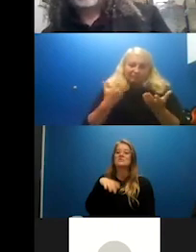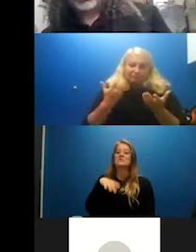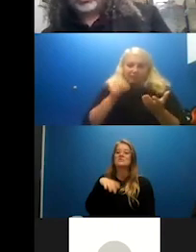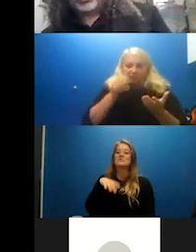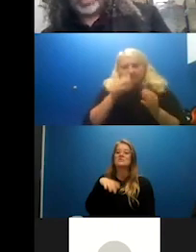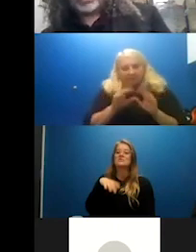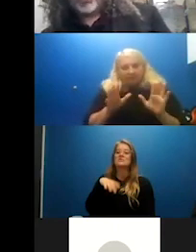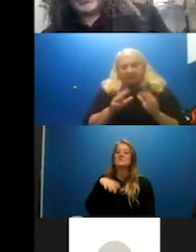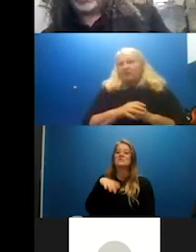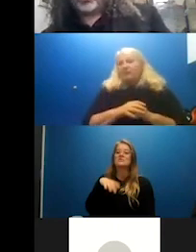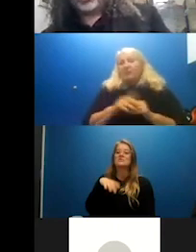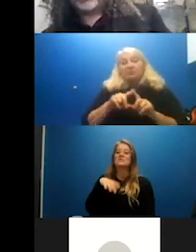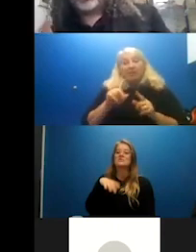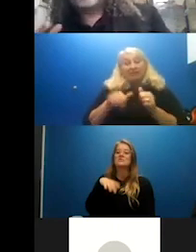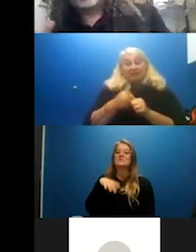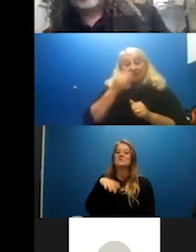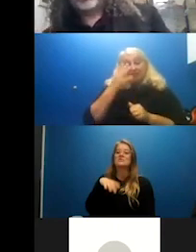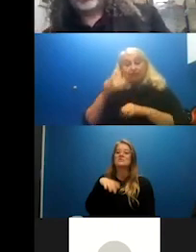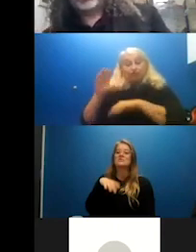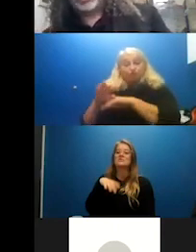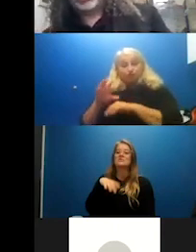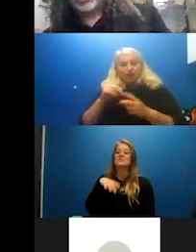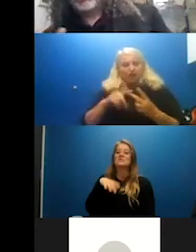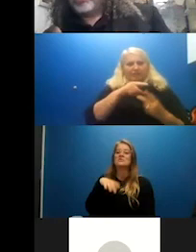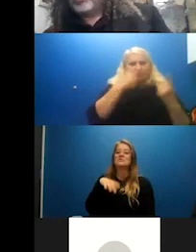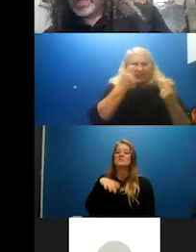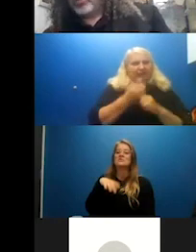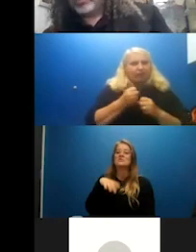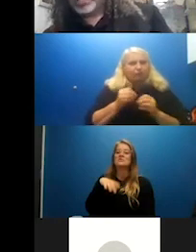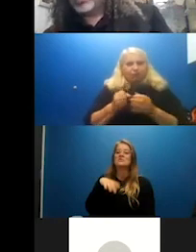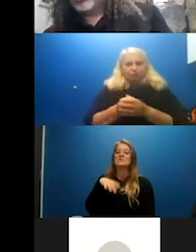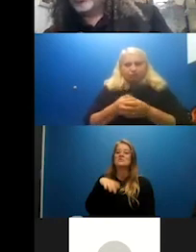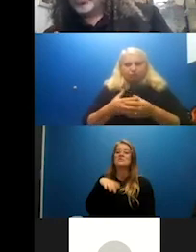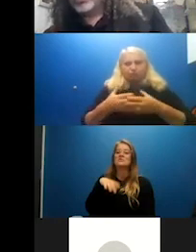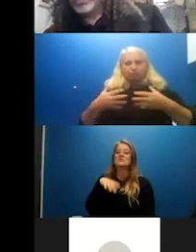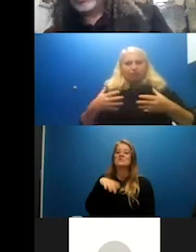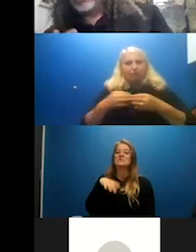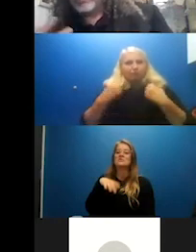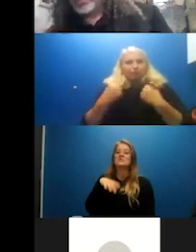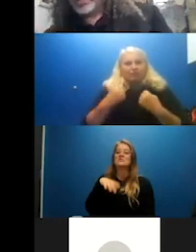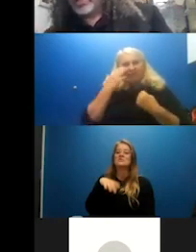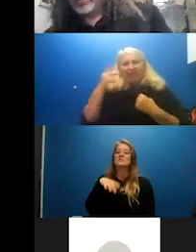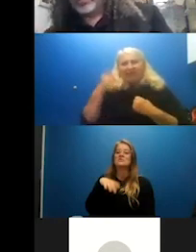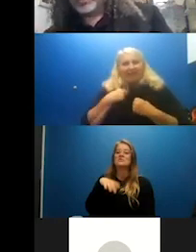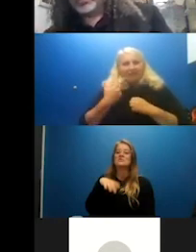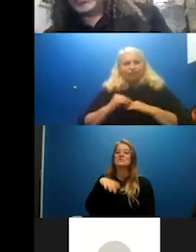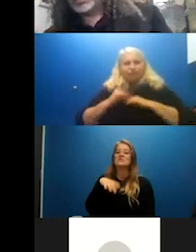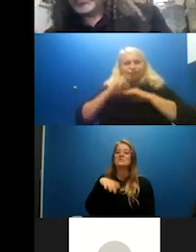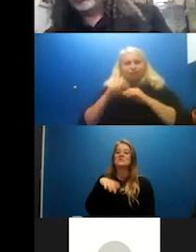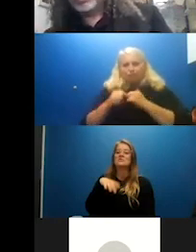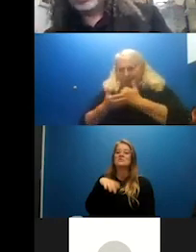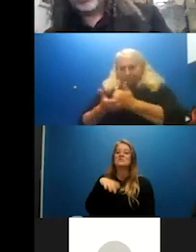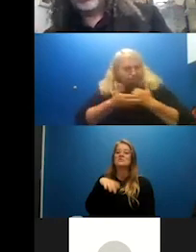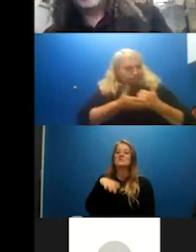the church and the sweat get stronger because they want to remember for their connection. They have the empowerment of taking on the role and of being a helper in the community to